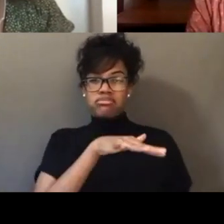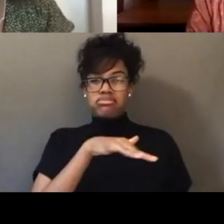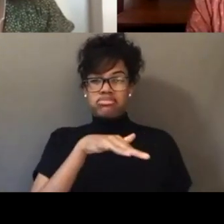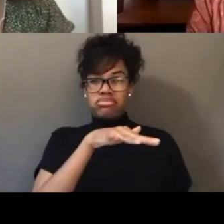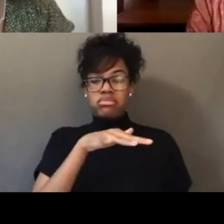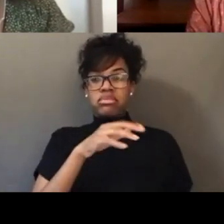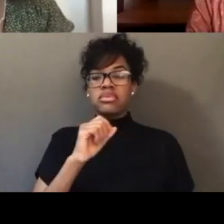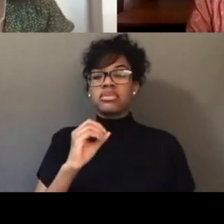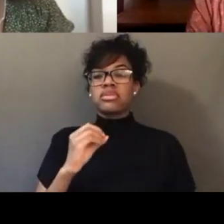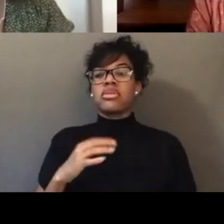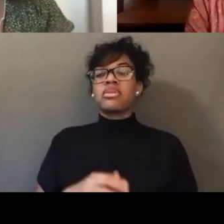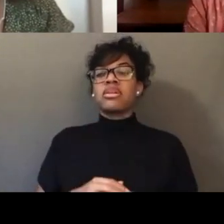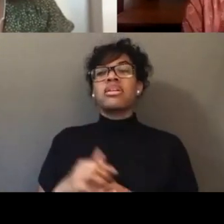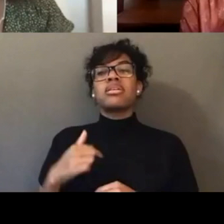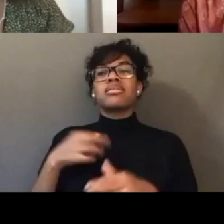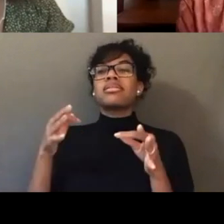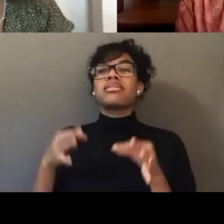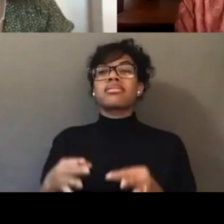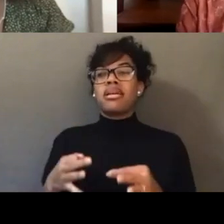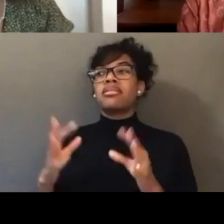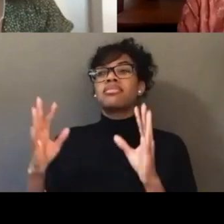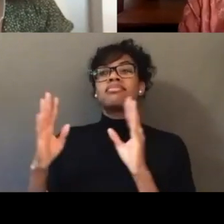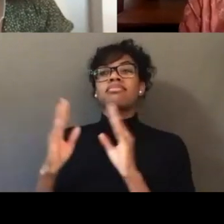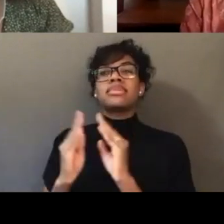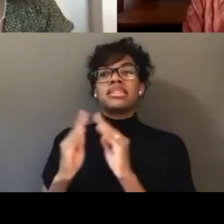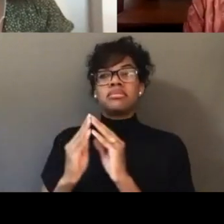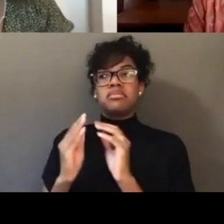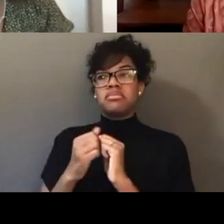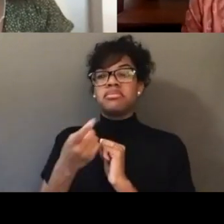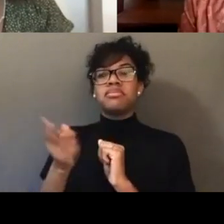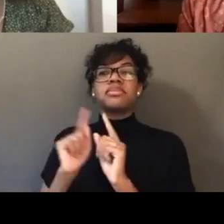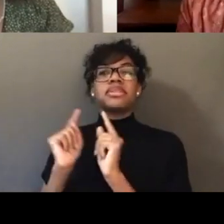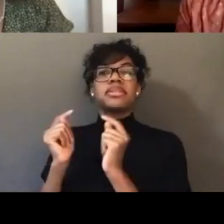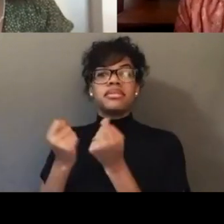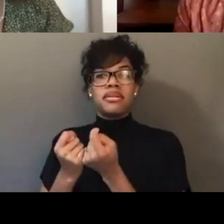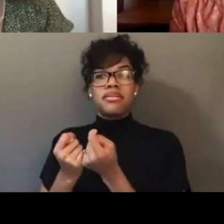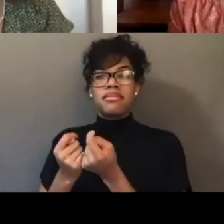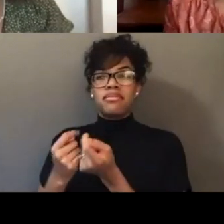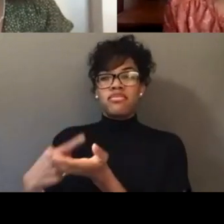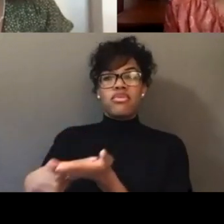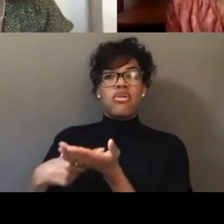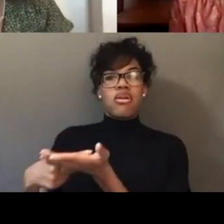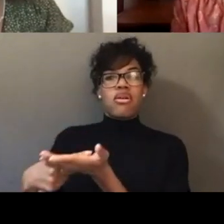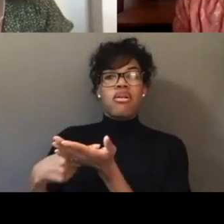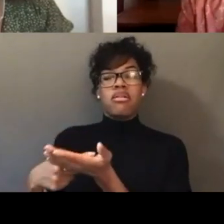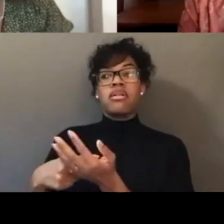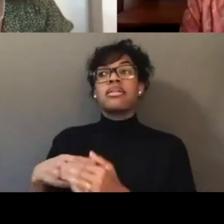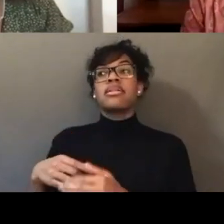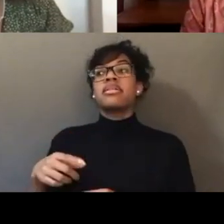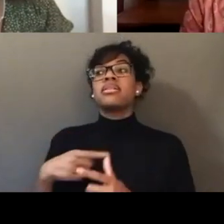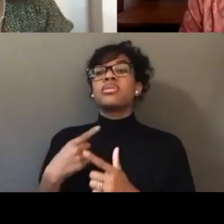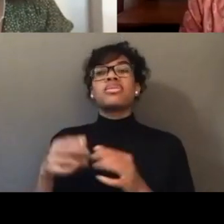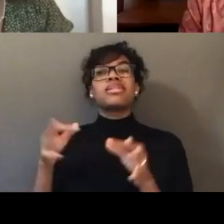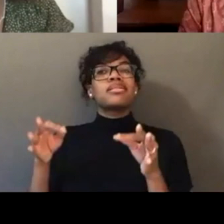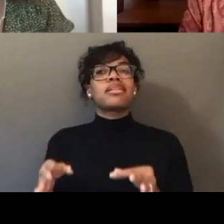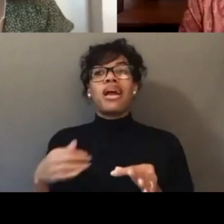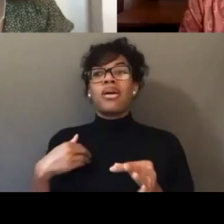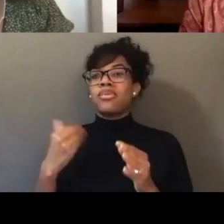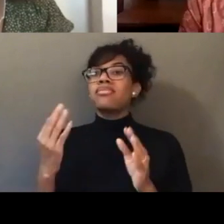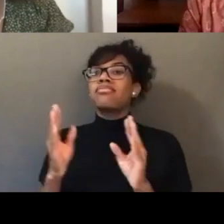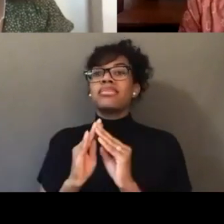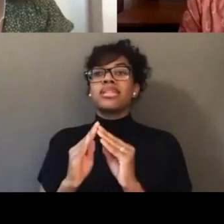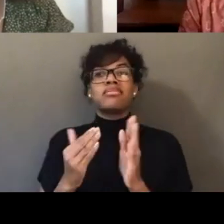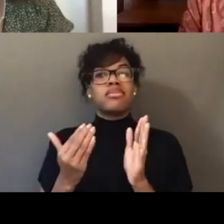And we said, you know, we're gonna meet a few times over the summer and try to keep this going throughout the school year. And we're identifying ourselves as a